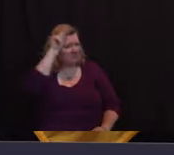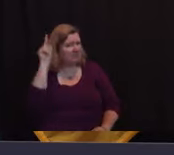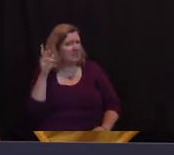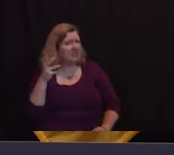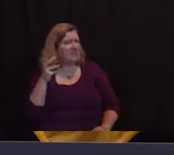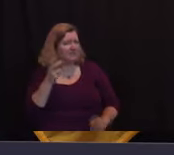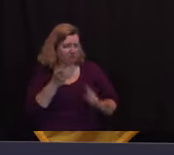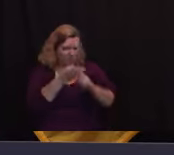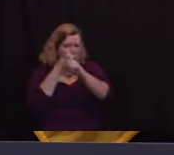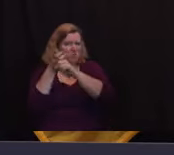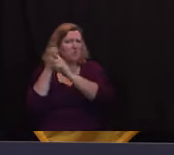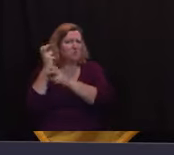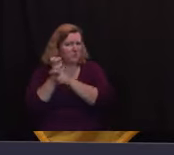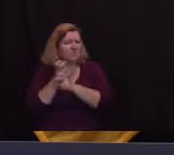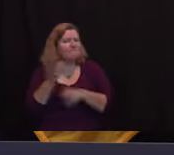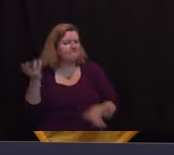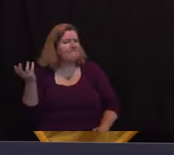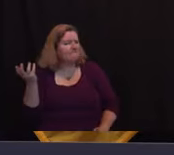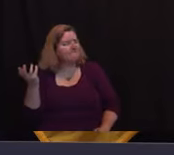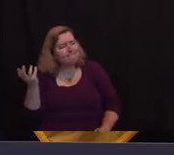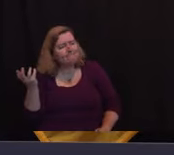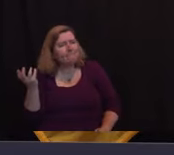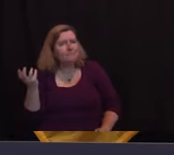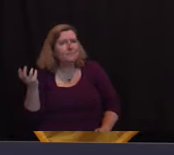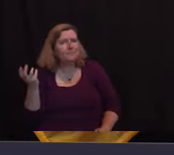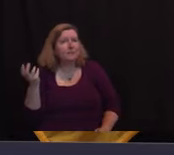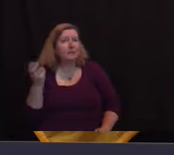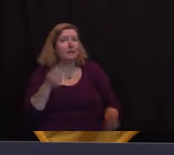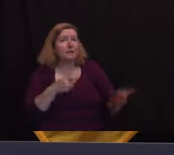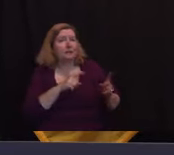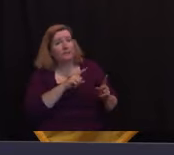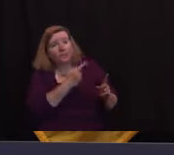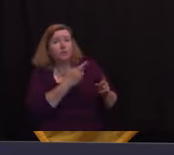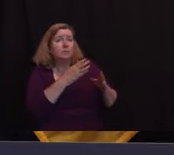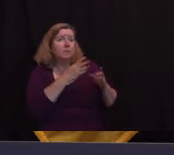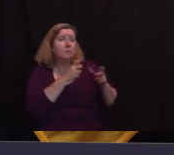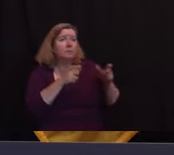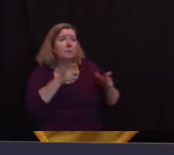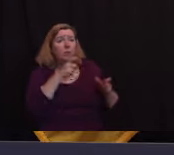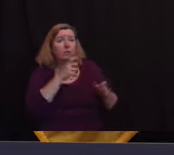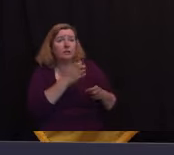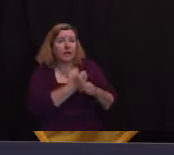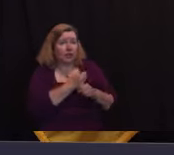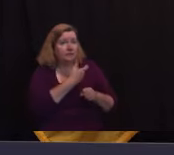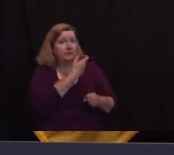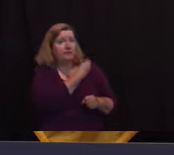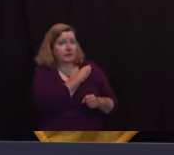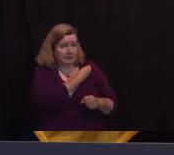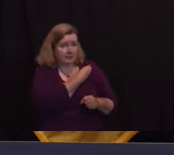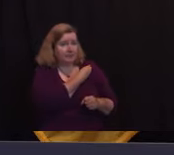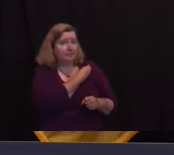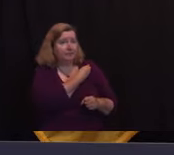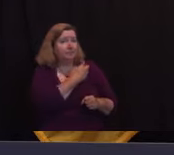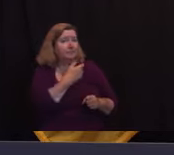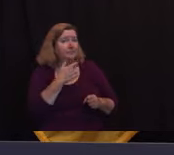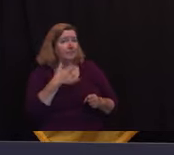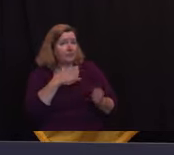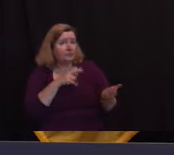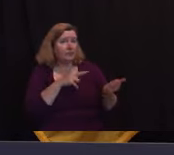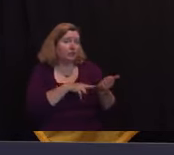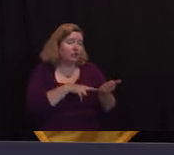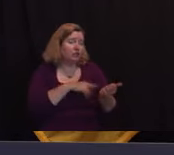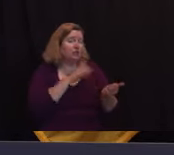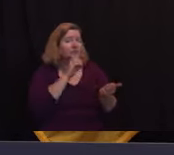we queued up in the first batches of people to get vaccinated, it was healthcare workers and first responders because, among other things, law